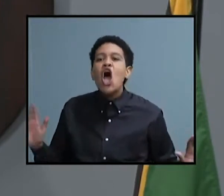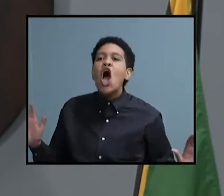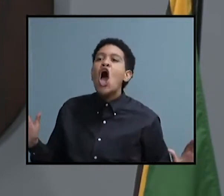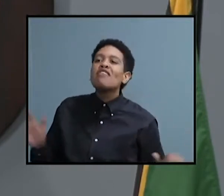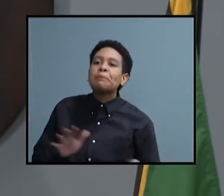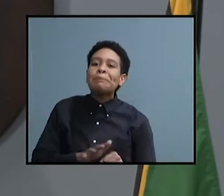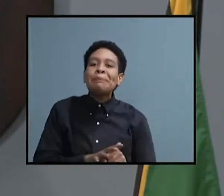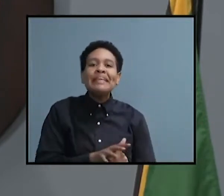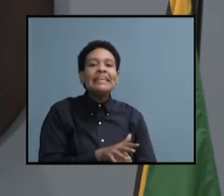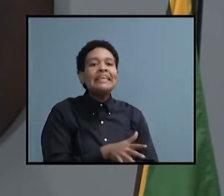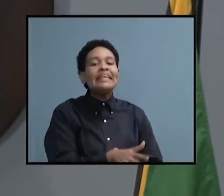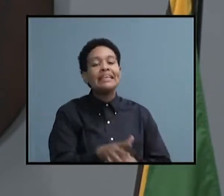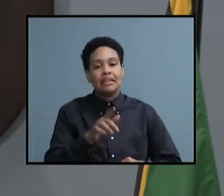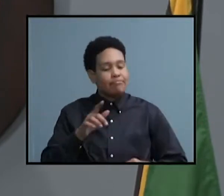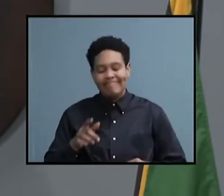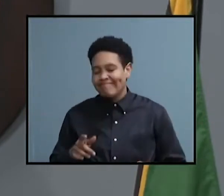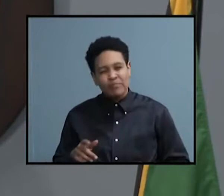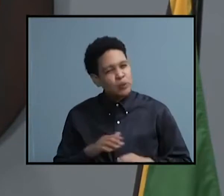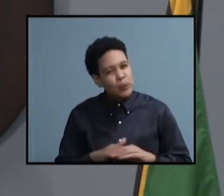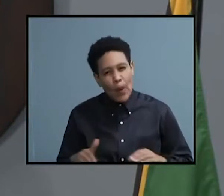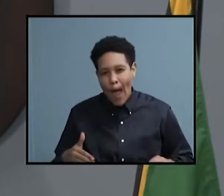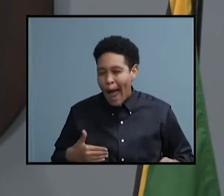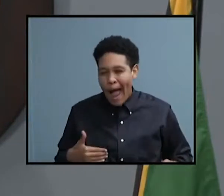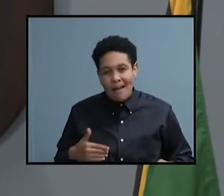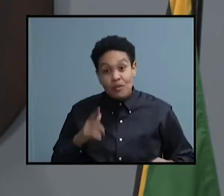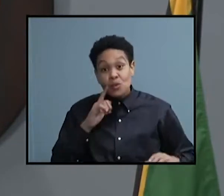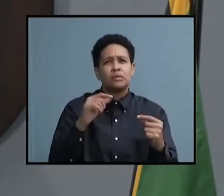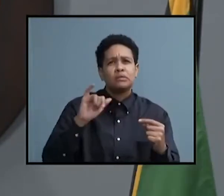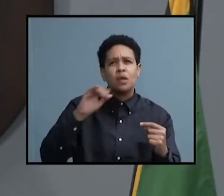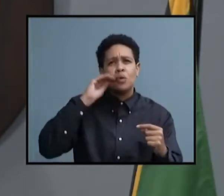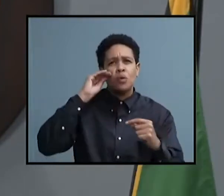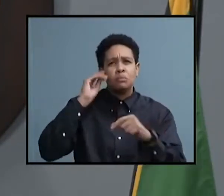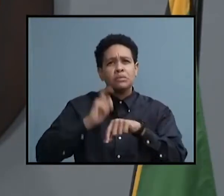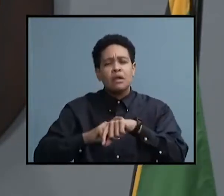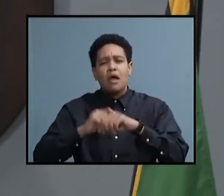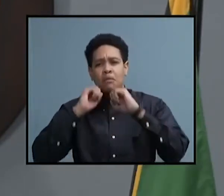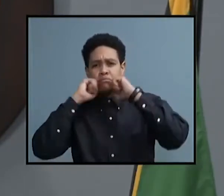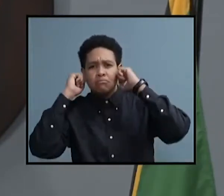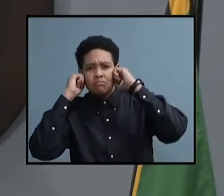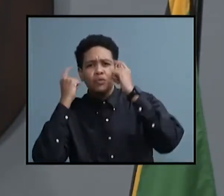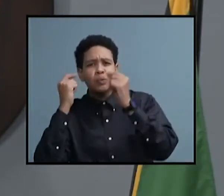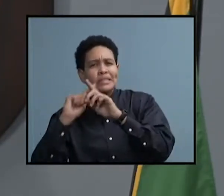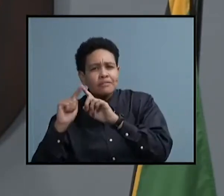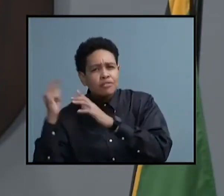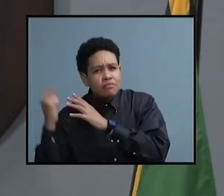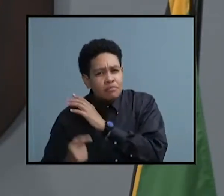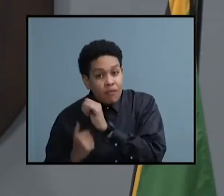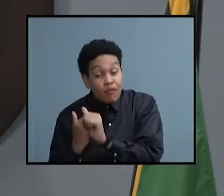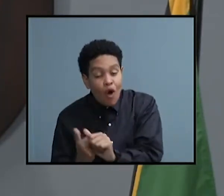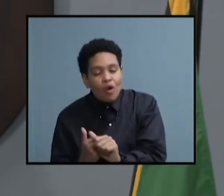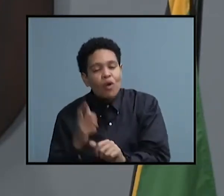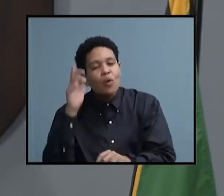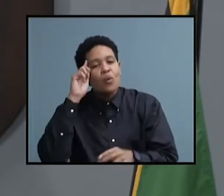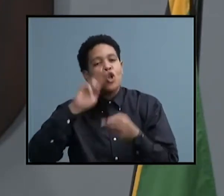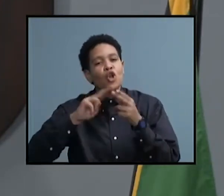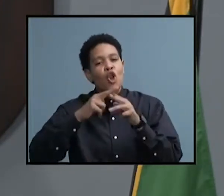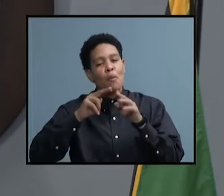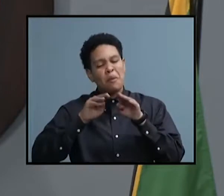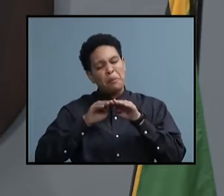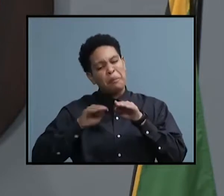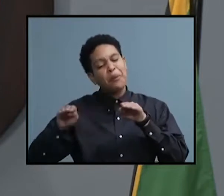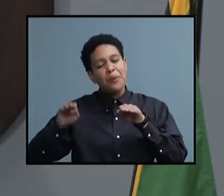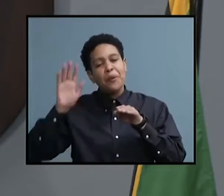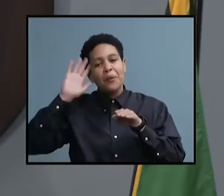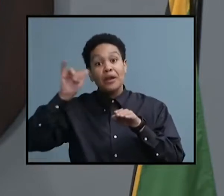to entirely eliminate the risk. Like most countries globally, our economy has